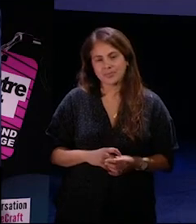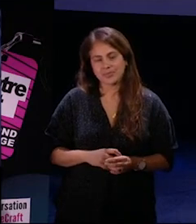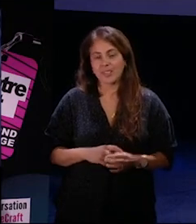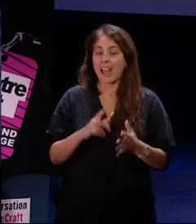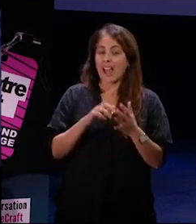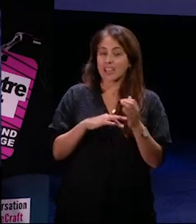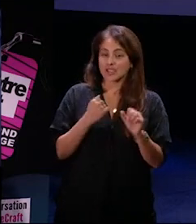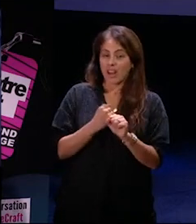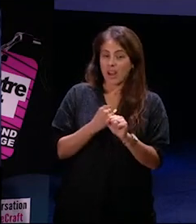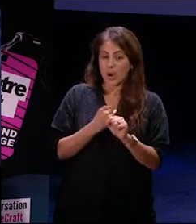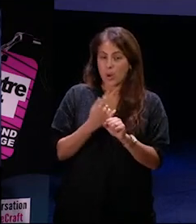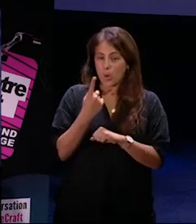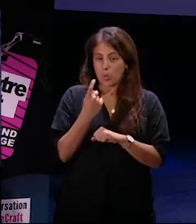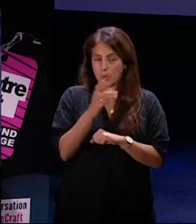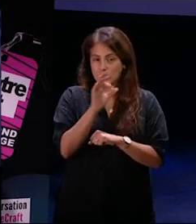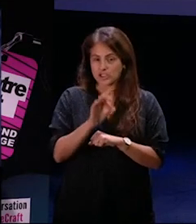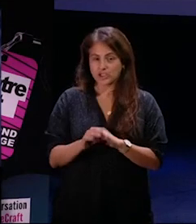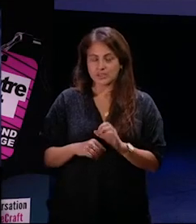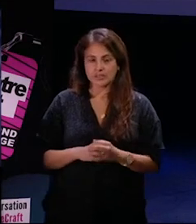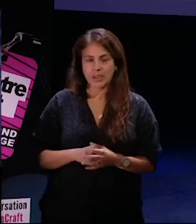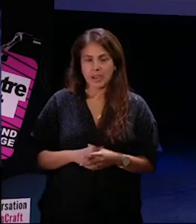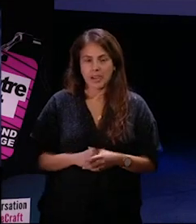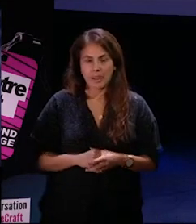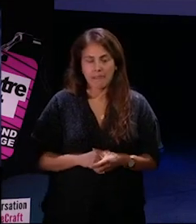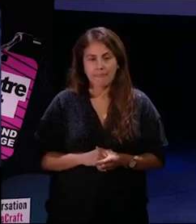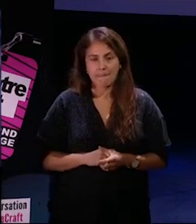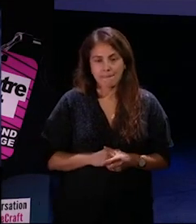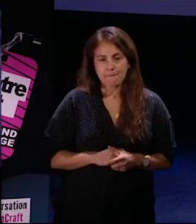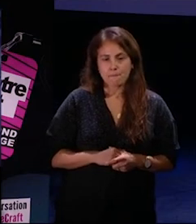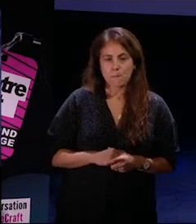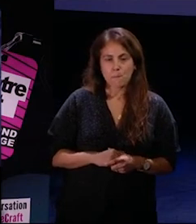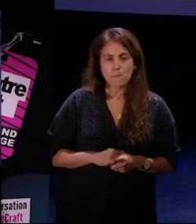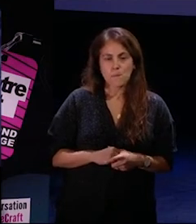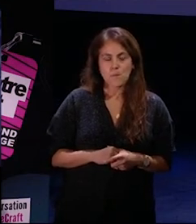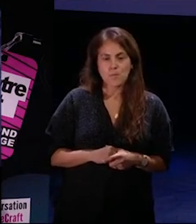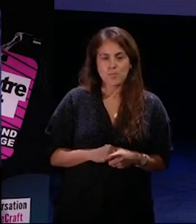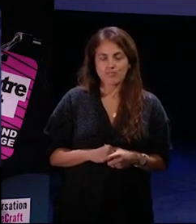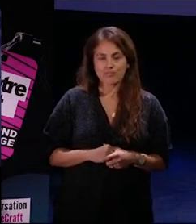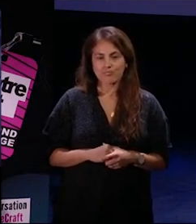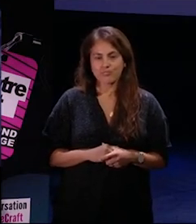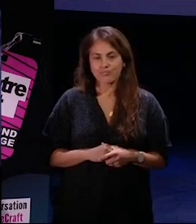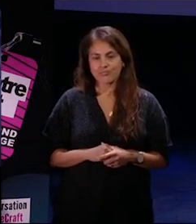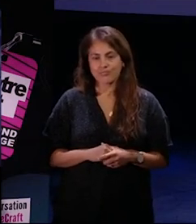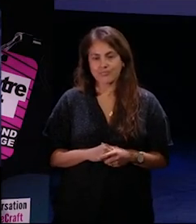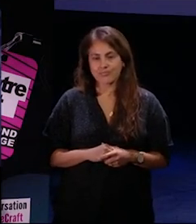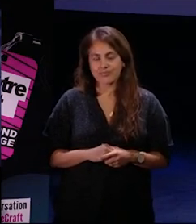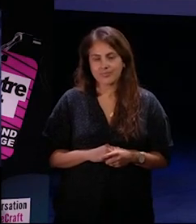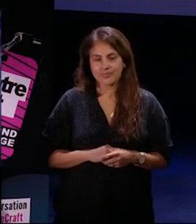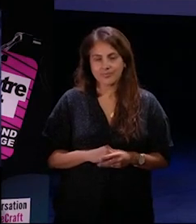Angela, yeah. We've got time for one more question. So raise your hands after Angela's spoken.